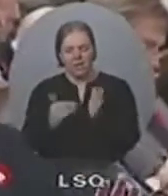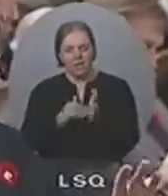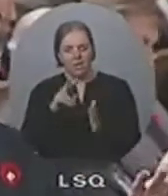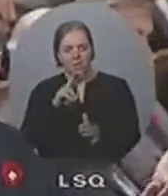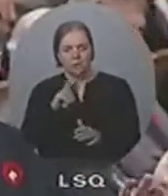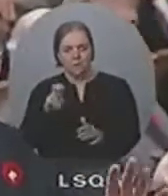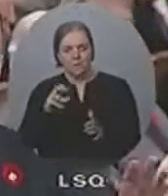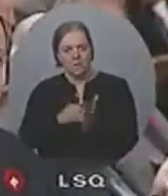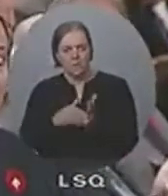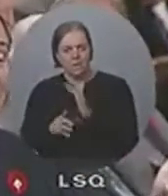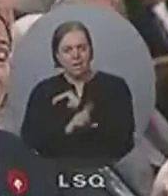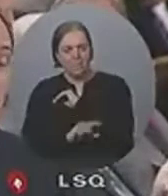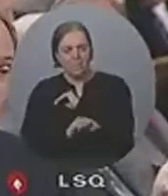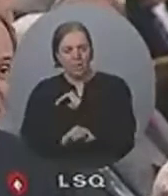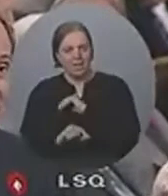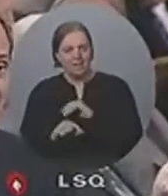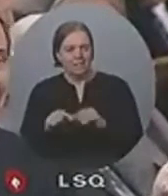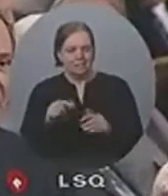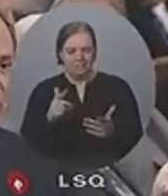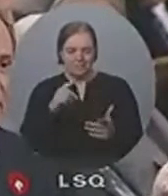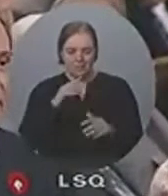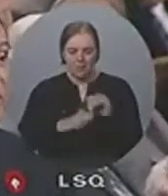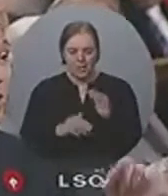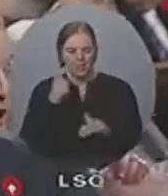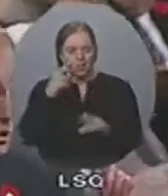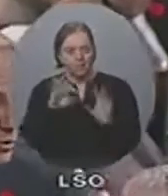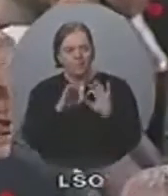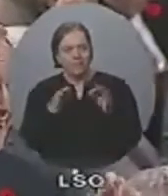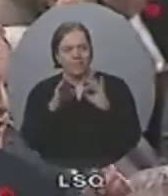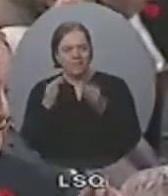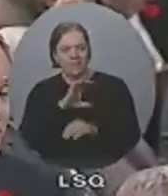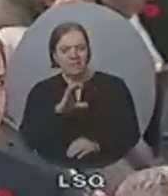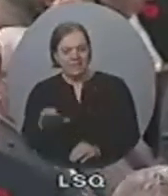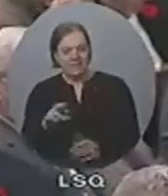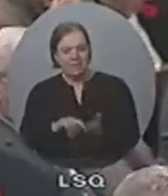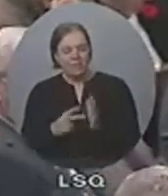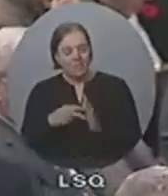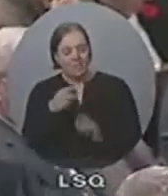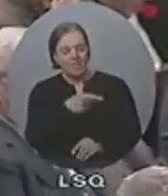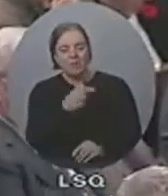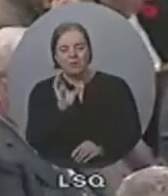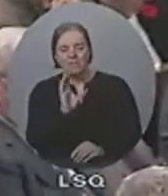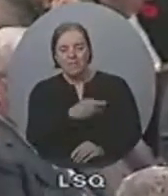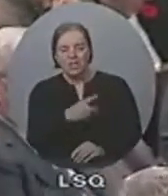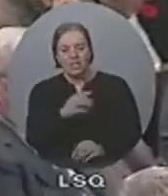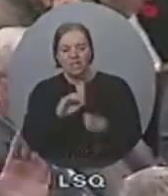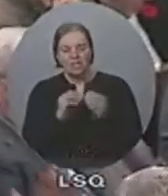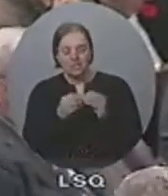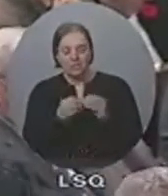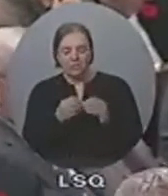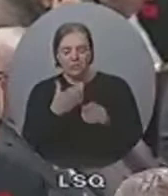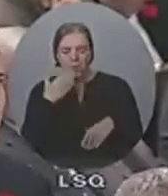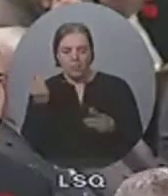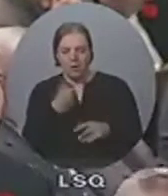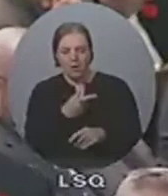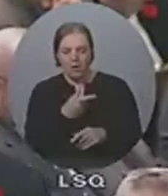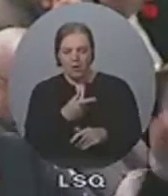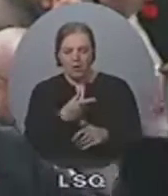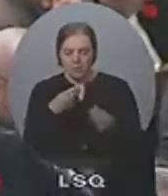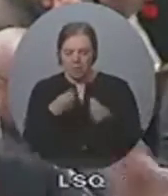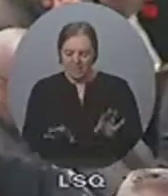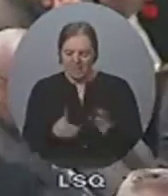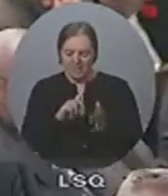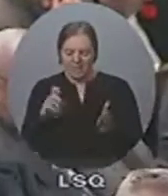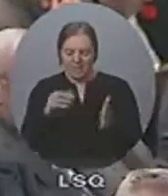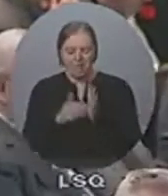So given that their numbers are bogus, given that they're going to lose another 100,000 jobs if they don't act, why don't they get to work now